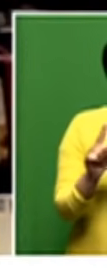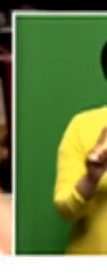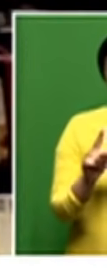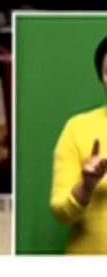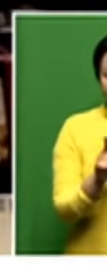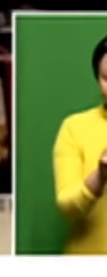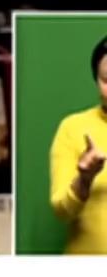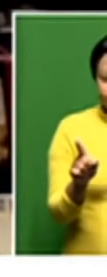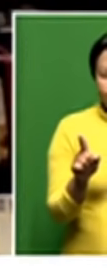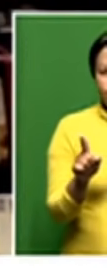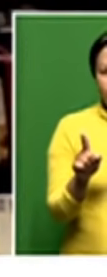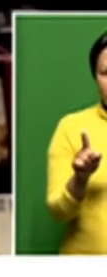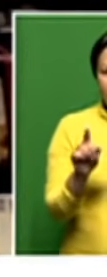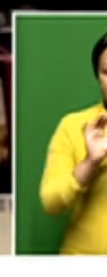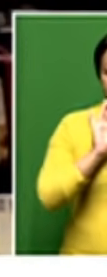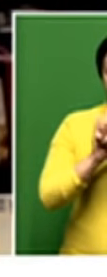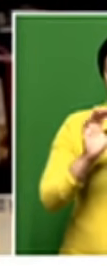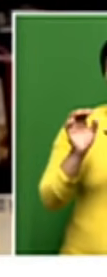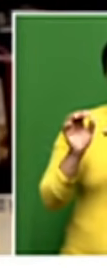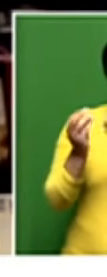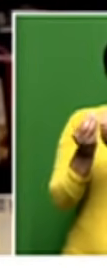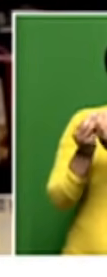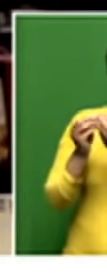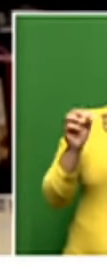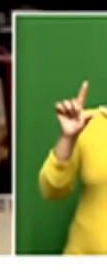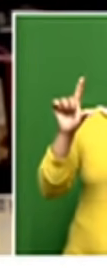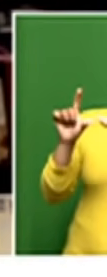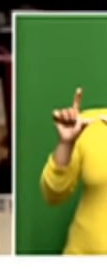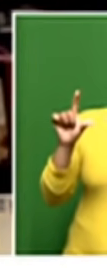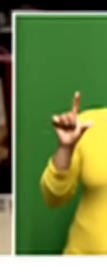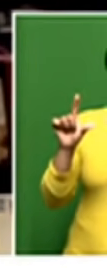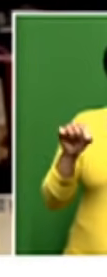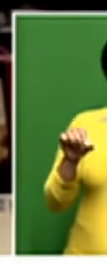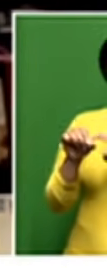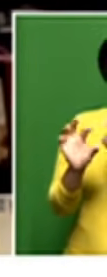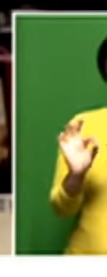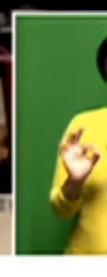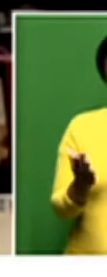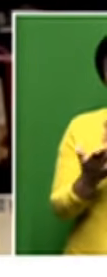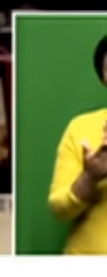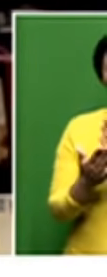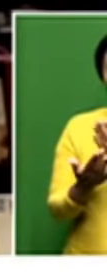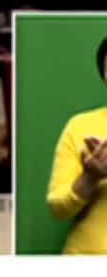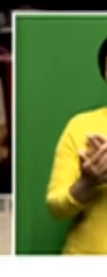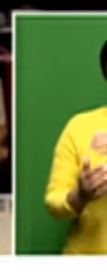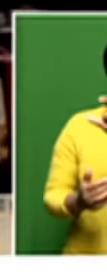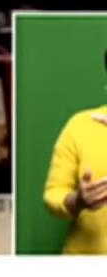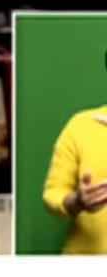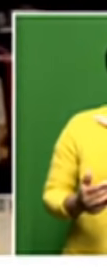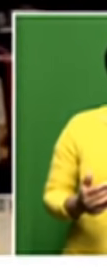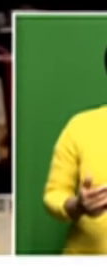them to note and recognize our products as quality assured products that they can trust, and hence